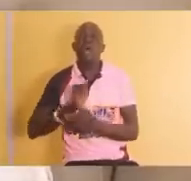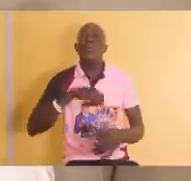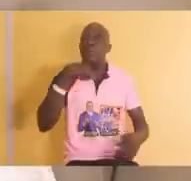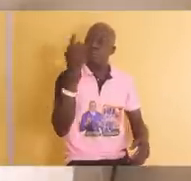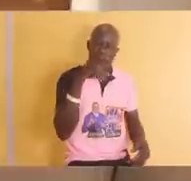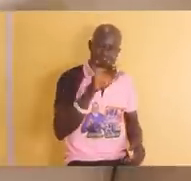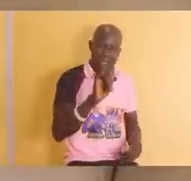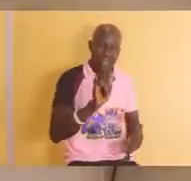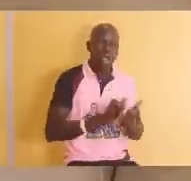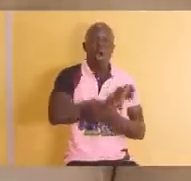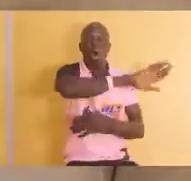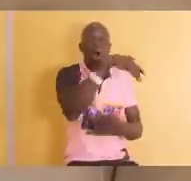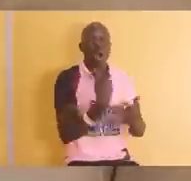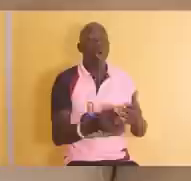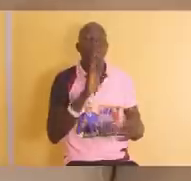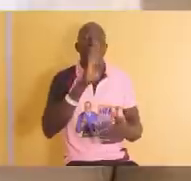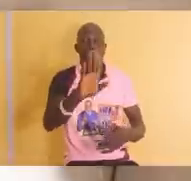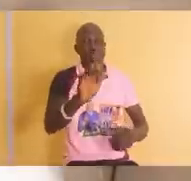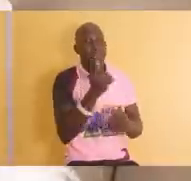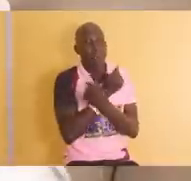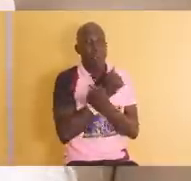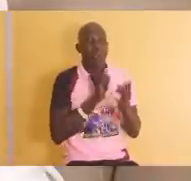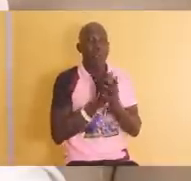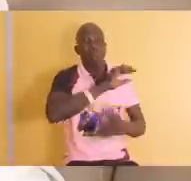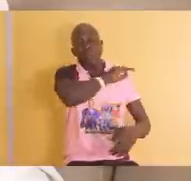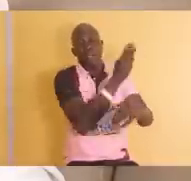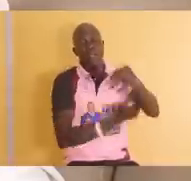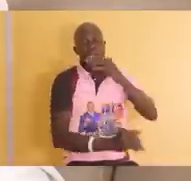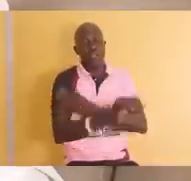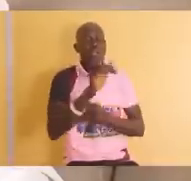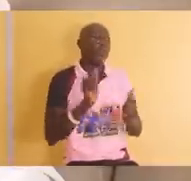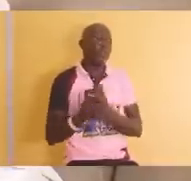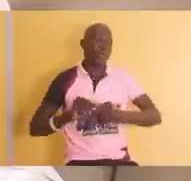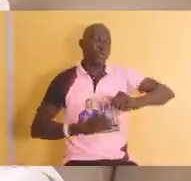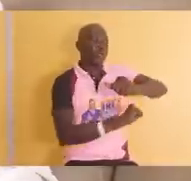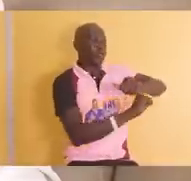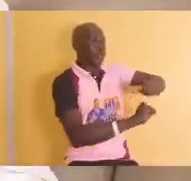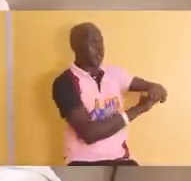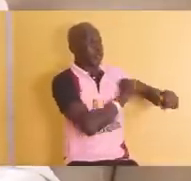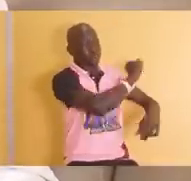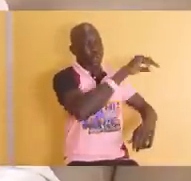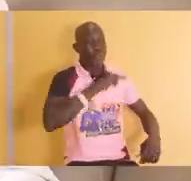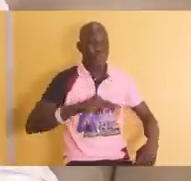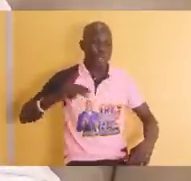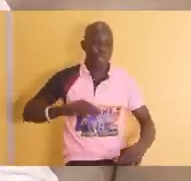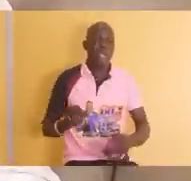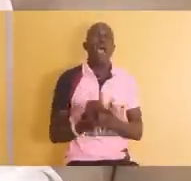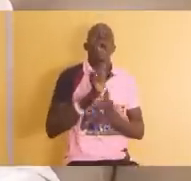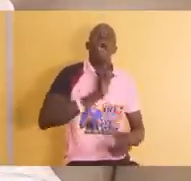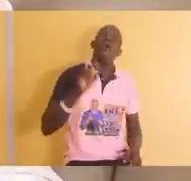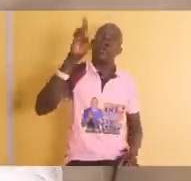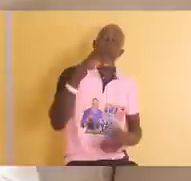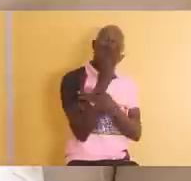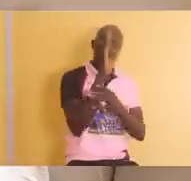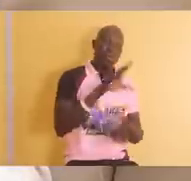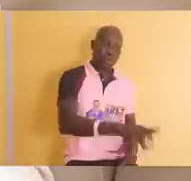tẹ́lẹ̀. I now prophesy. Gbogbo ẹ̀yin àyànfẹ́ Ọlọ́run ló fi wẹ̀rẹ̀. All the beloved of the Almighty God. Tí ẹ̀ ń gbé iṣẹ́ yìí sókè. That you support this ministry. Mo fi ọwọ́ Ọlọ́run fà ọ́